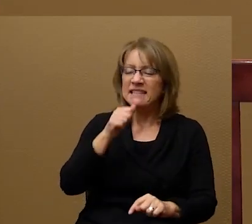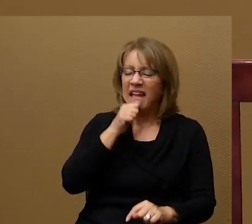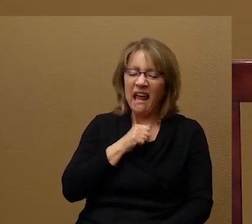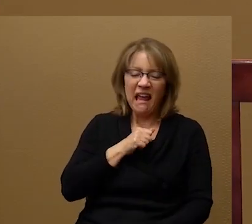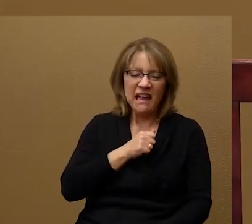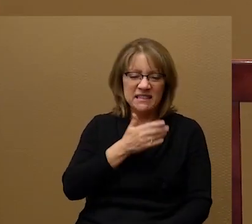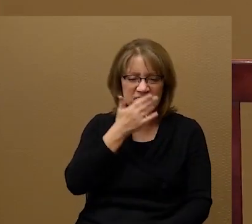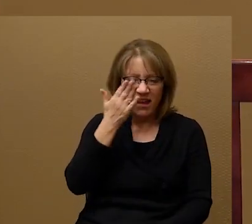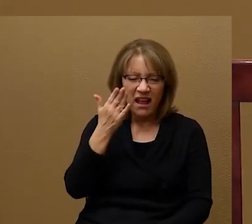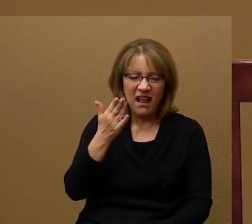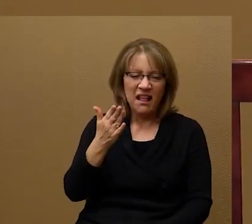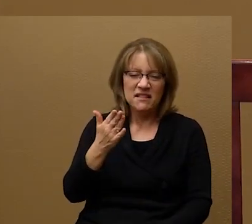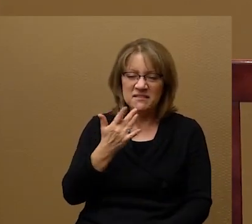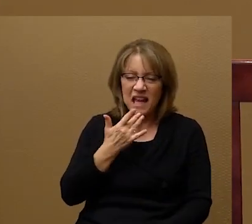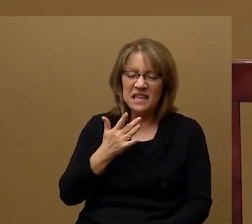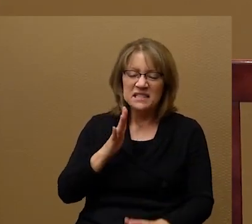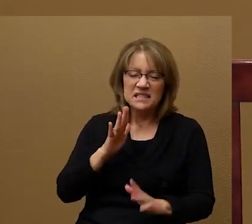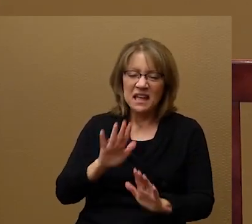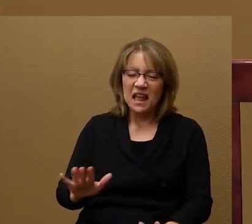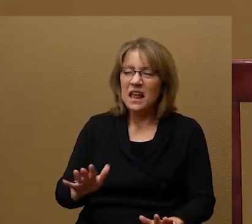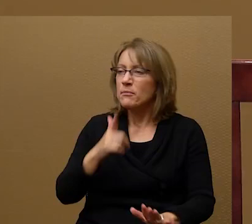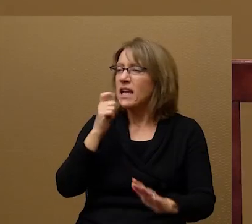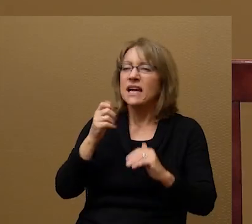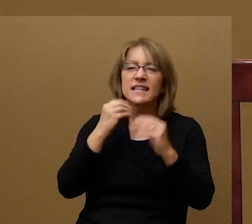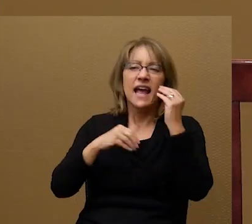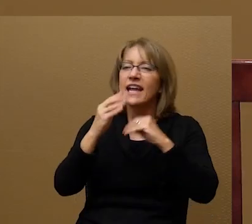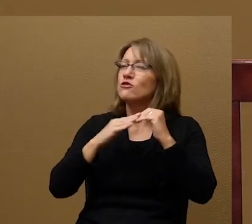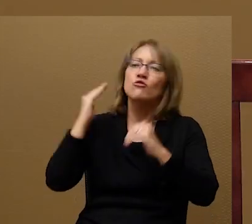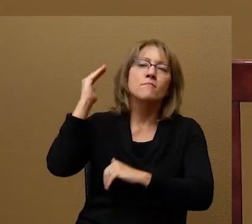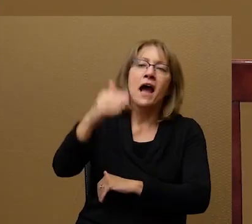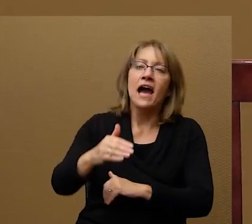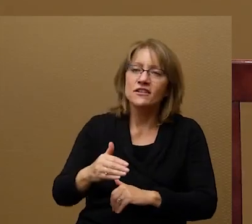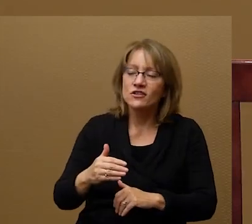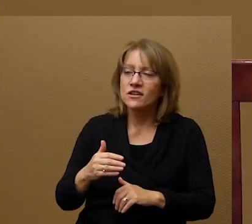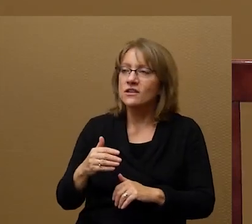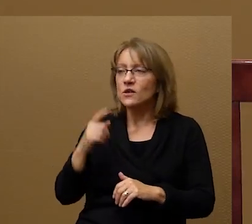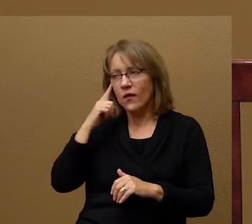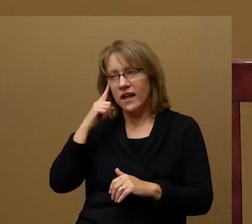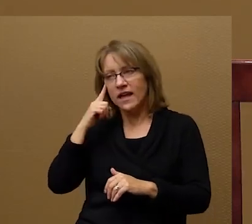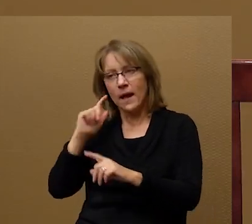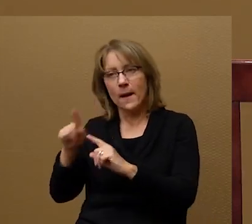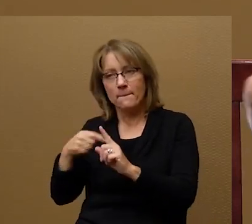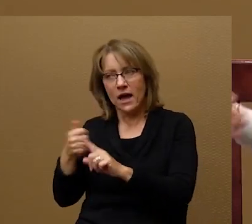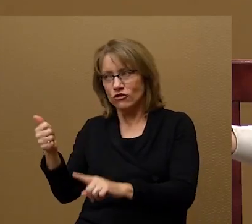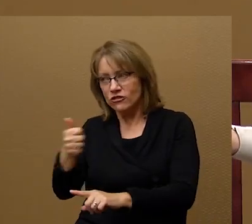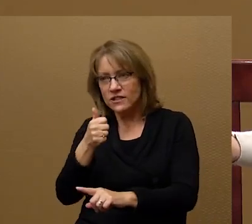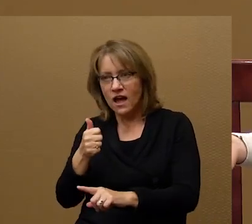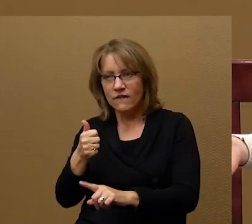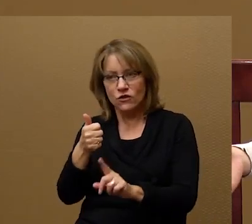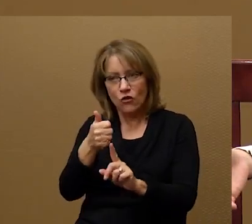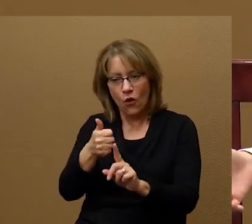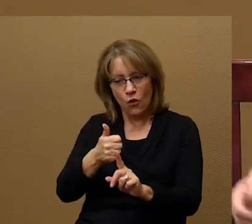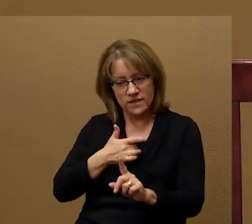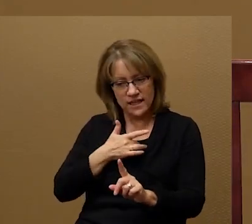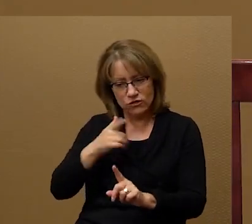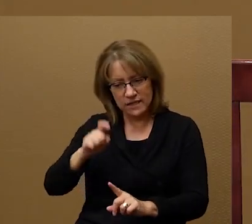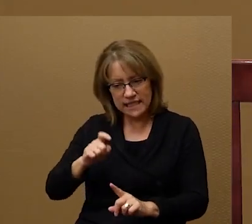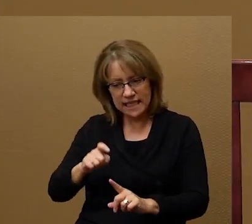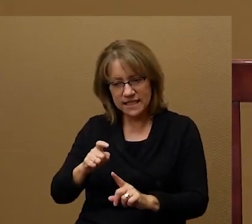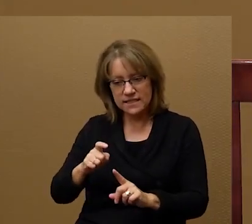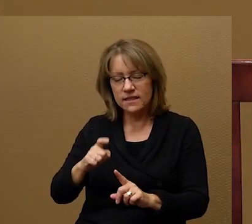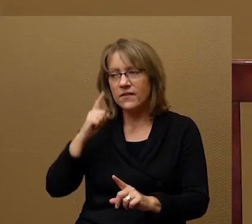taste because I ate so many. So think about yourselves, think about your own sensory needs, and then think about what your kids may